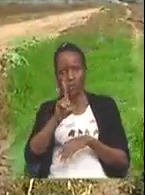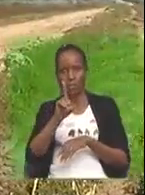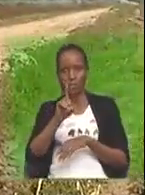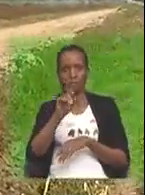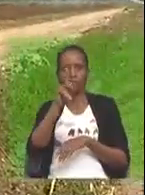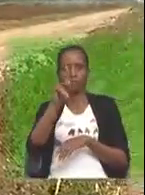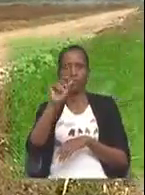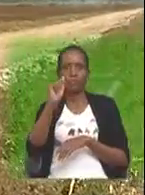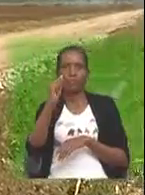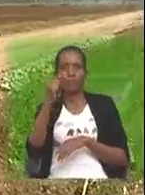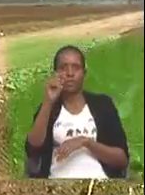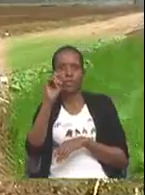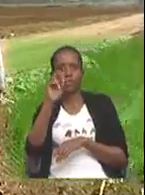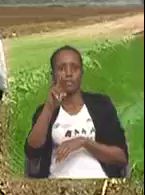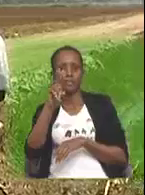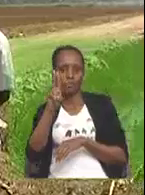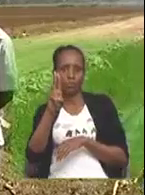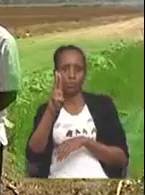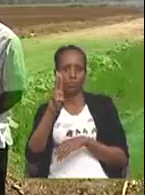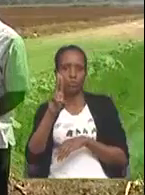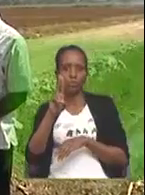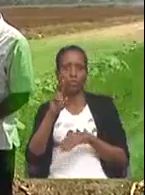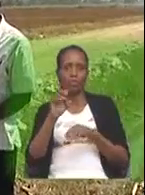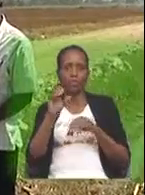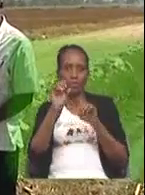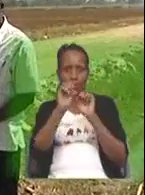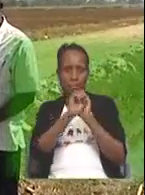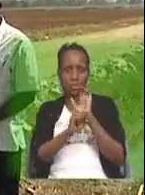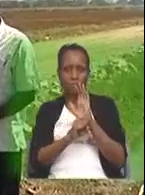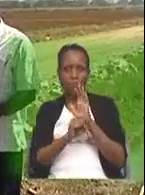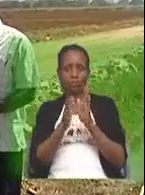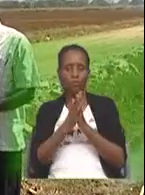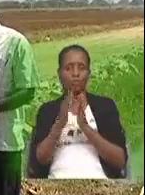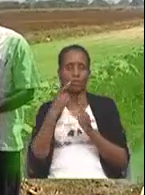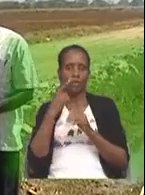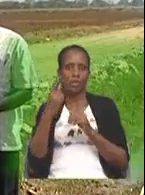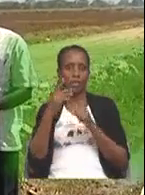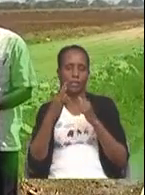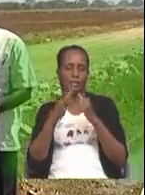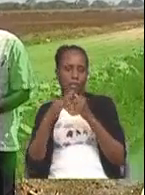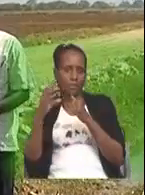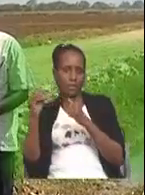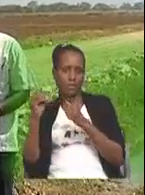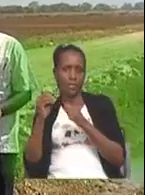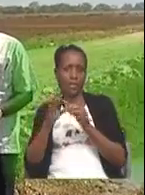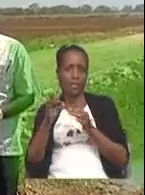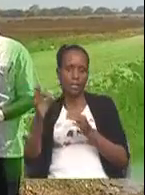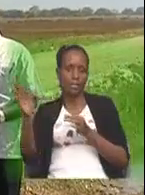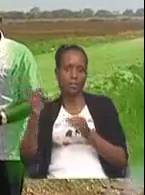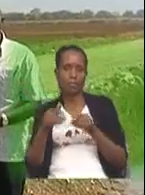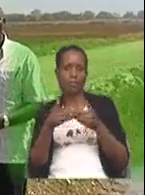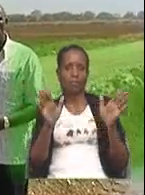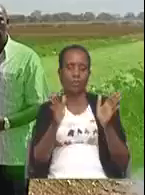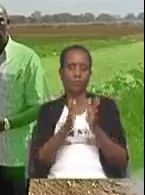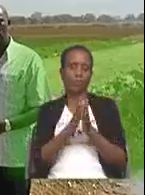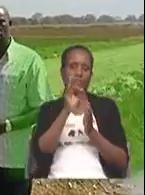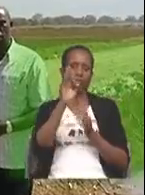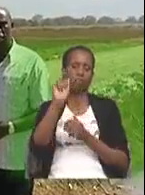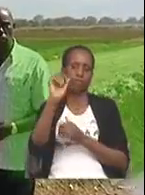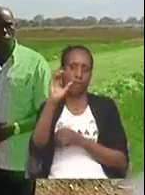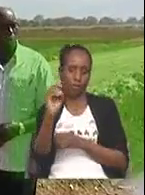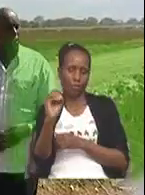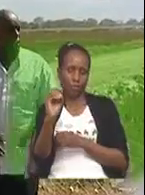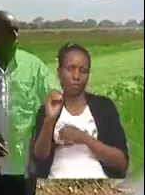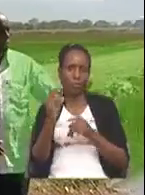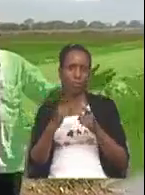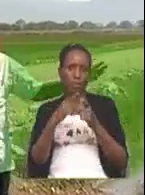Katiru irrigation scheme with 1,100 acres that was opened in early 70s by FAO.